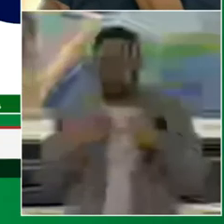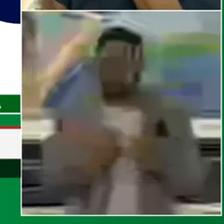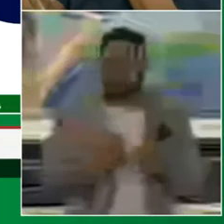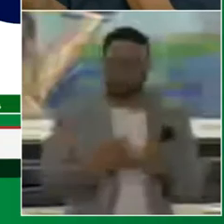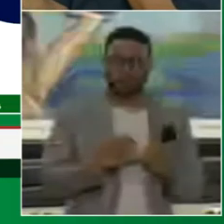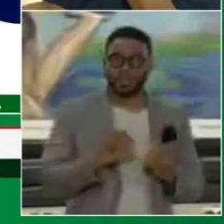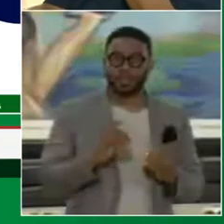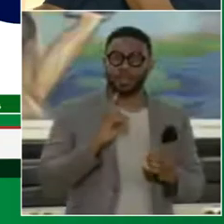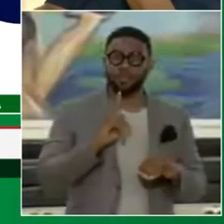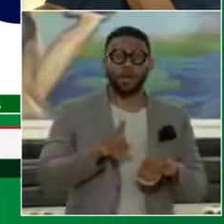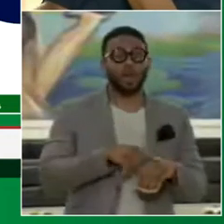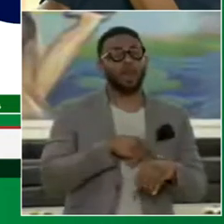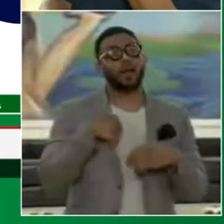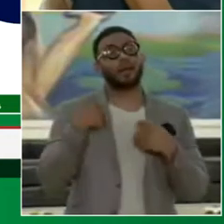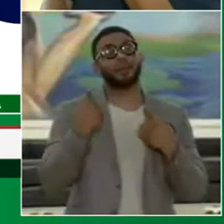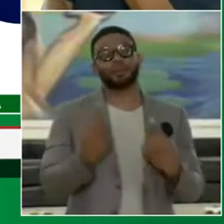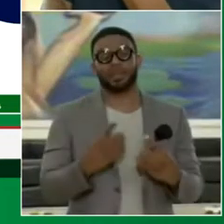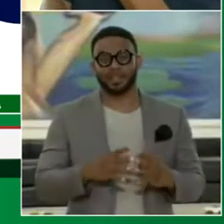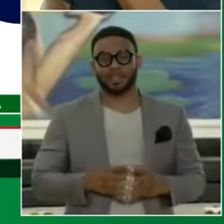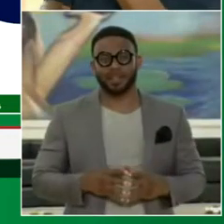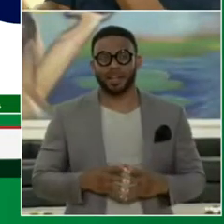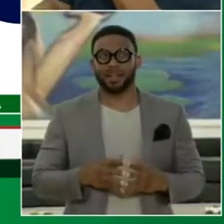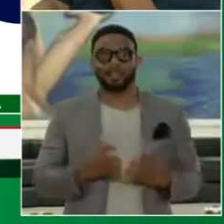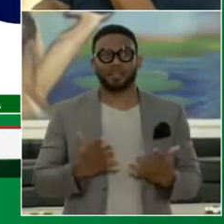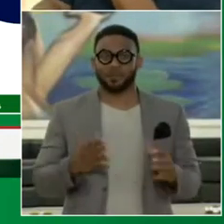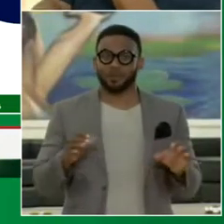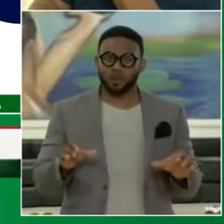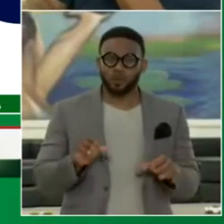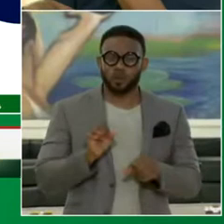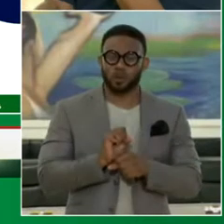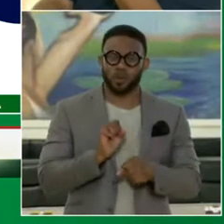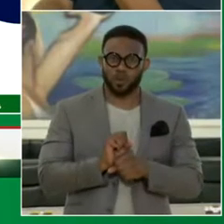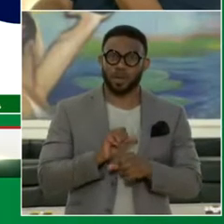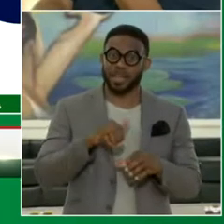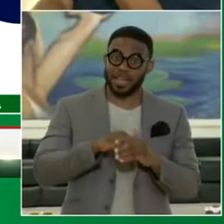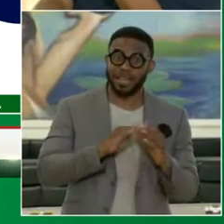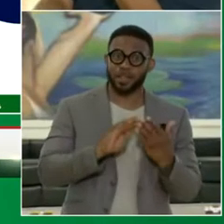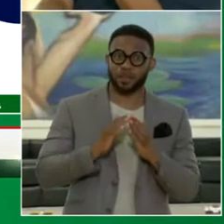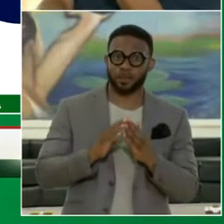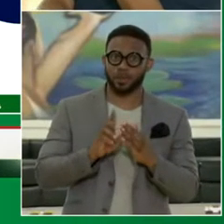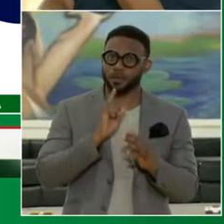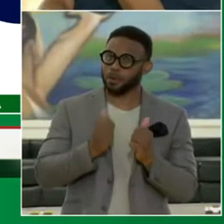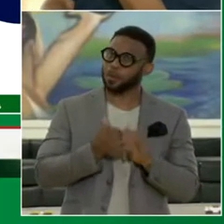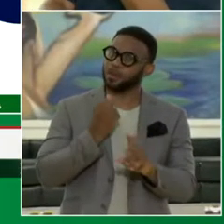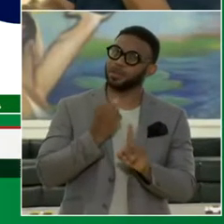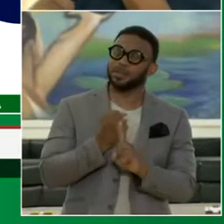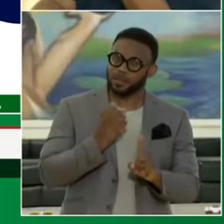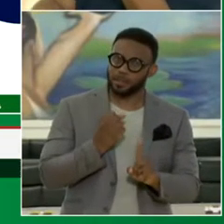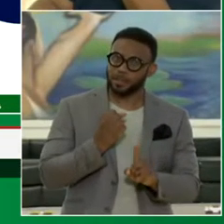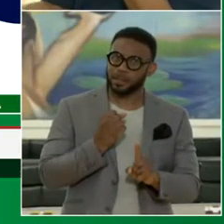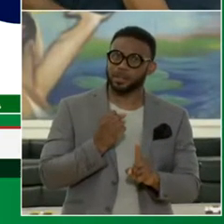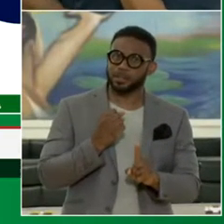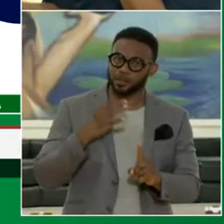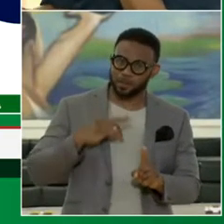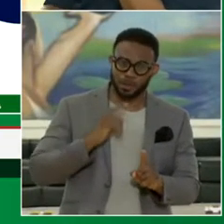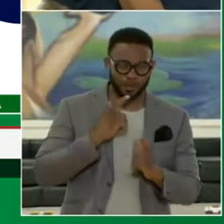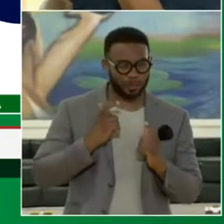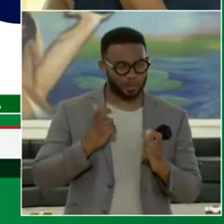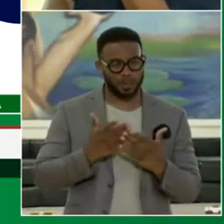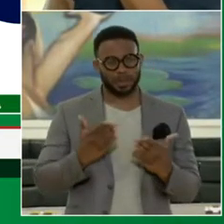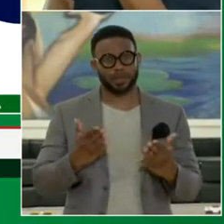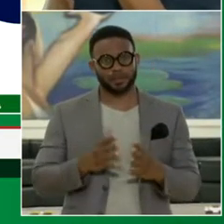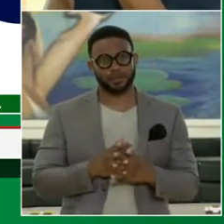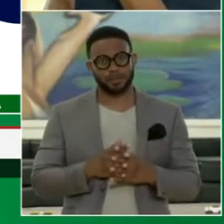organizations that have long been doing the work in the communities that are most affected. They're credible, which is a huge